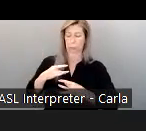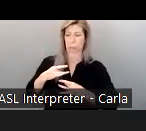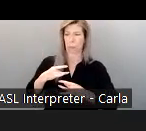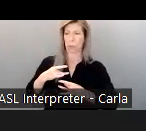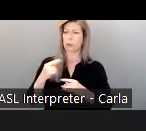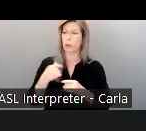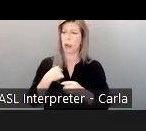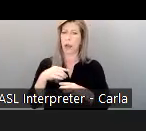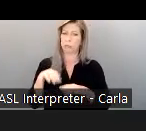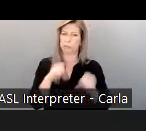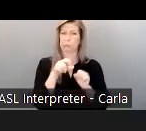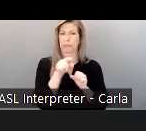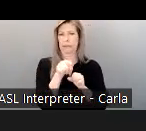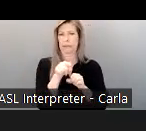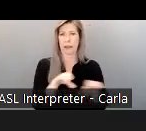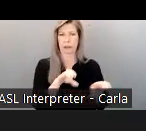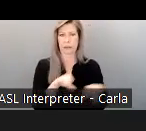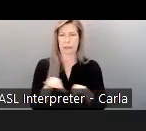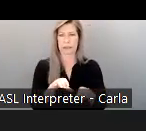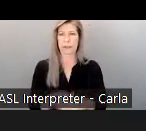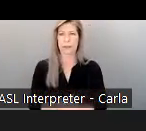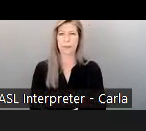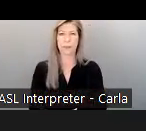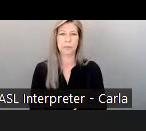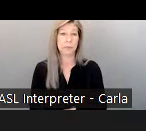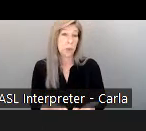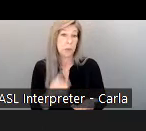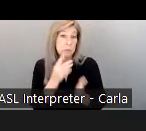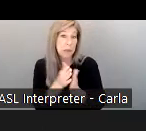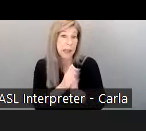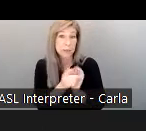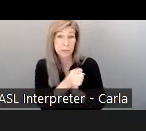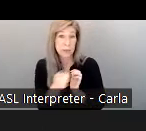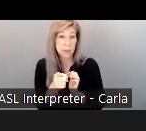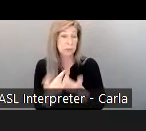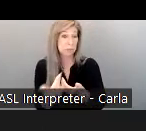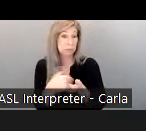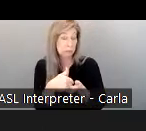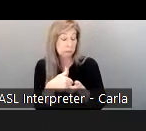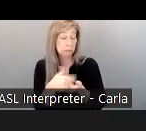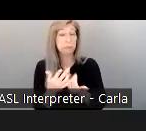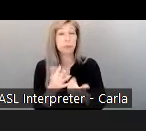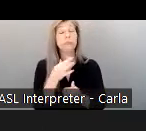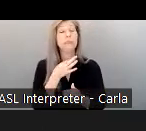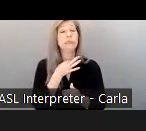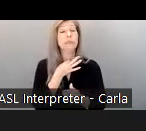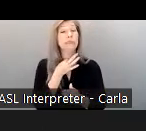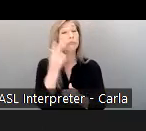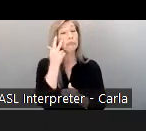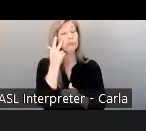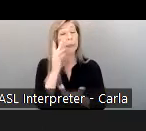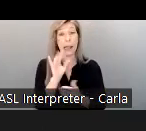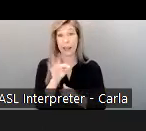to try this with me and just be curious. And of course, don't do anything that you don't want to